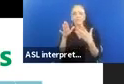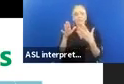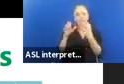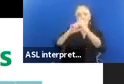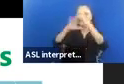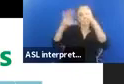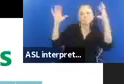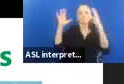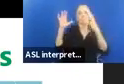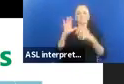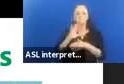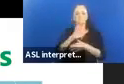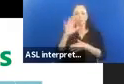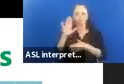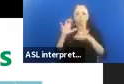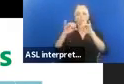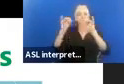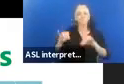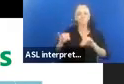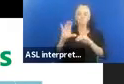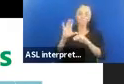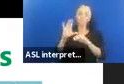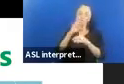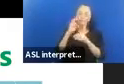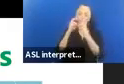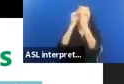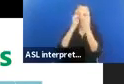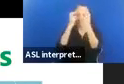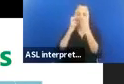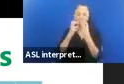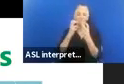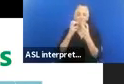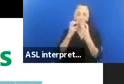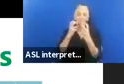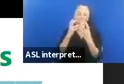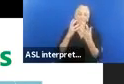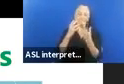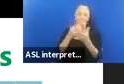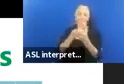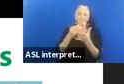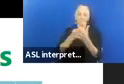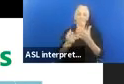and the capitalist interests.